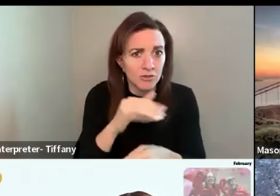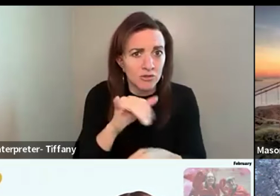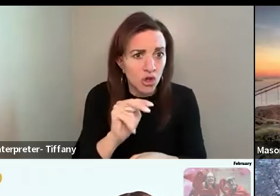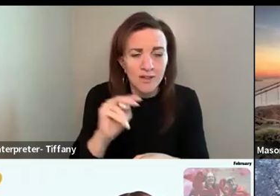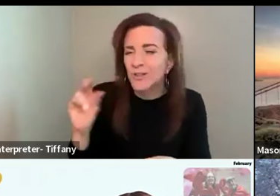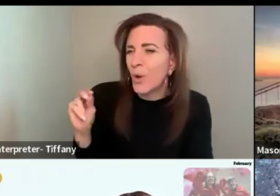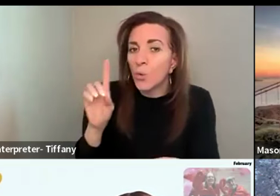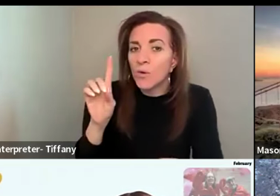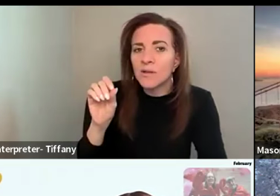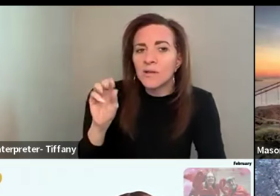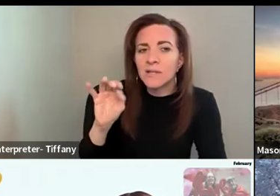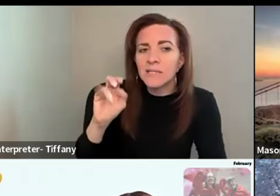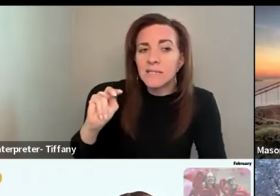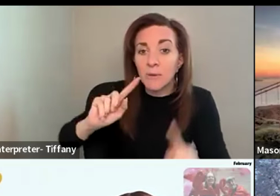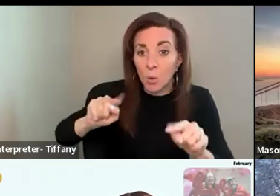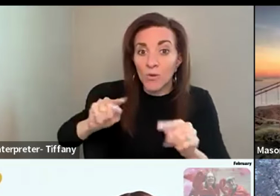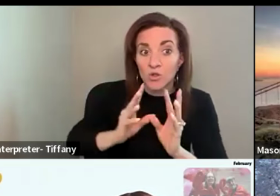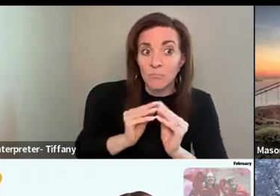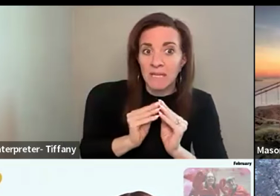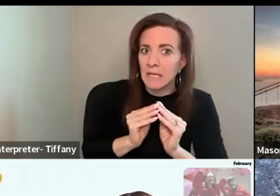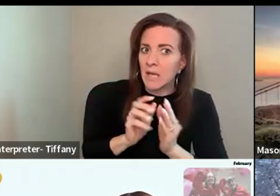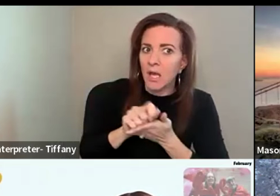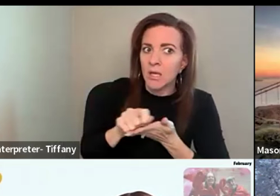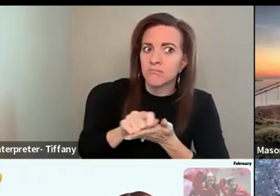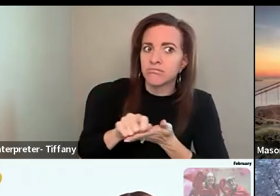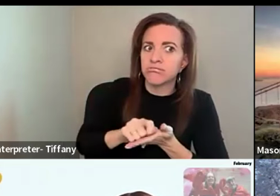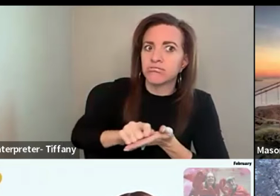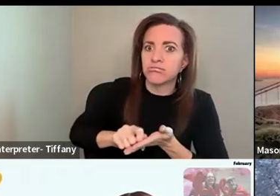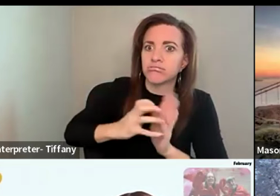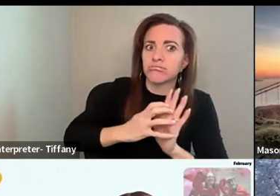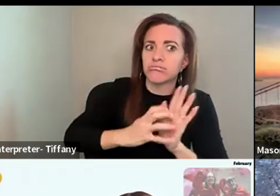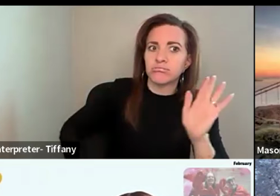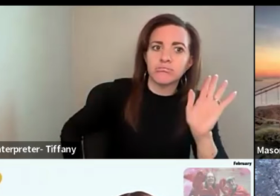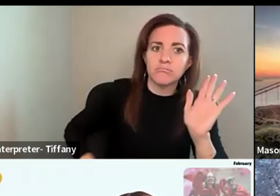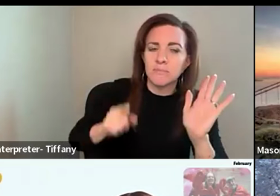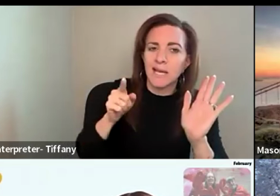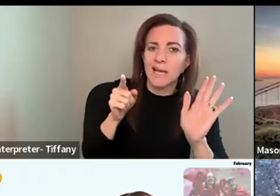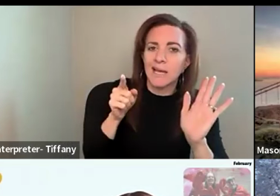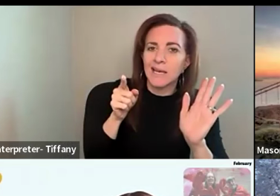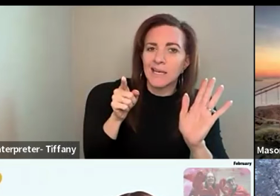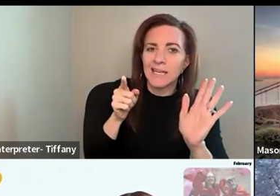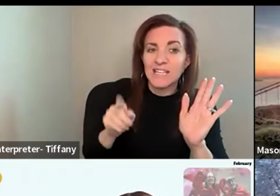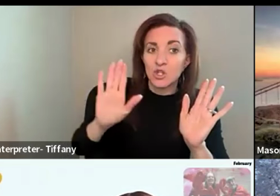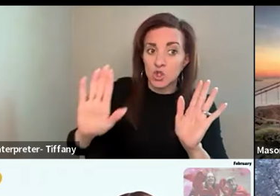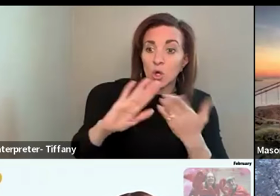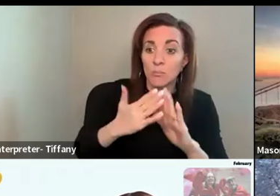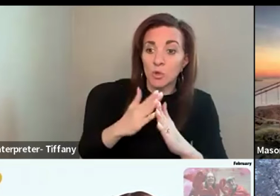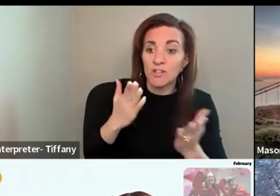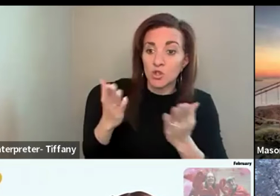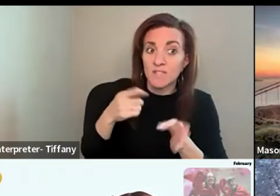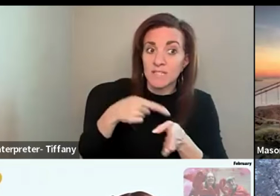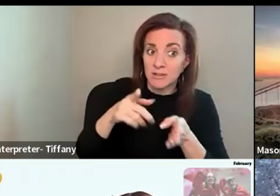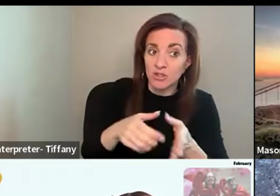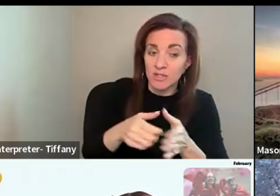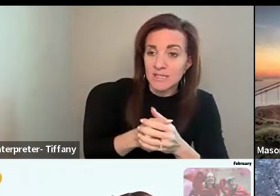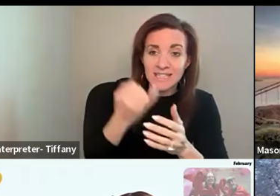present in the meeting and took very copious notes as well. And he's your guys' community services specialist. So if